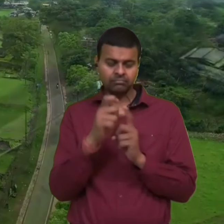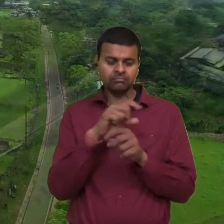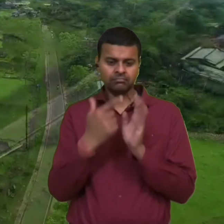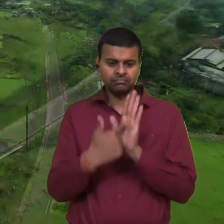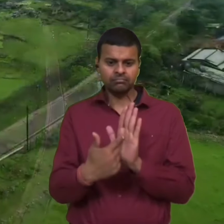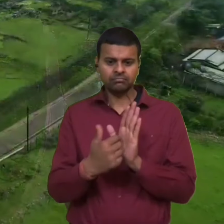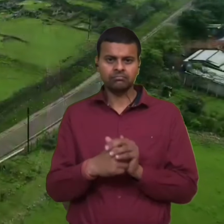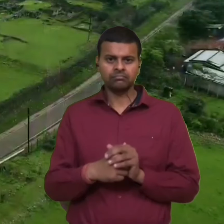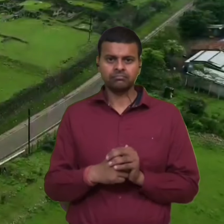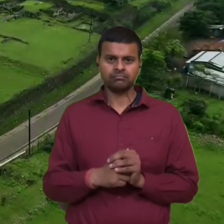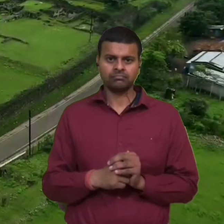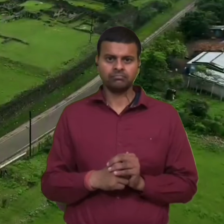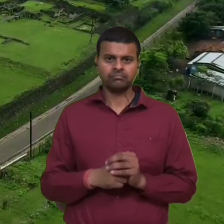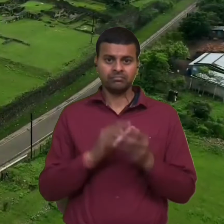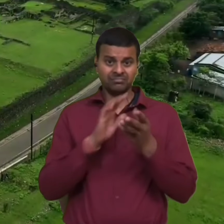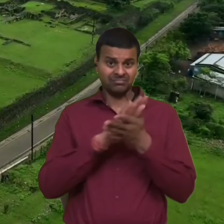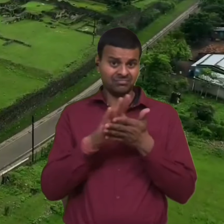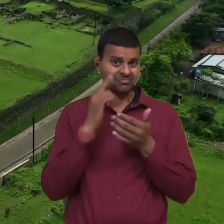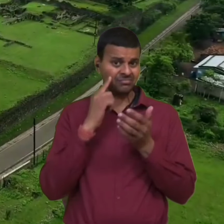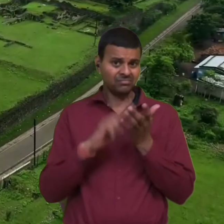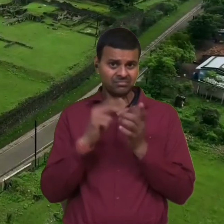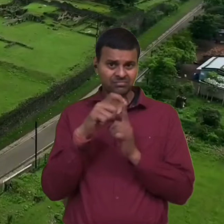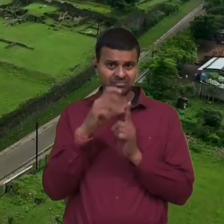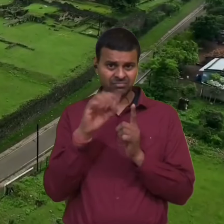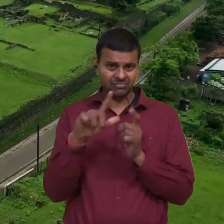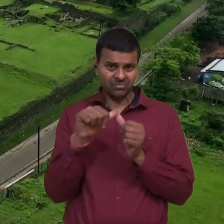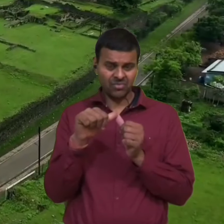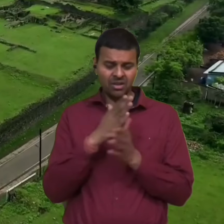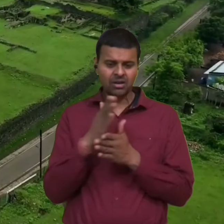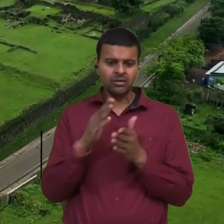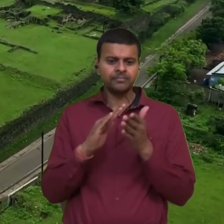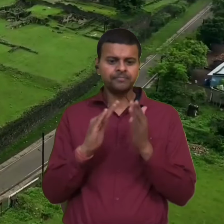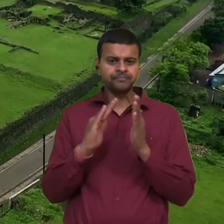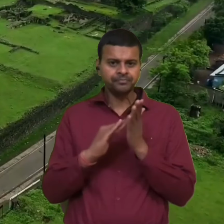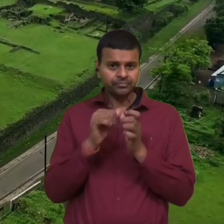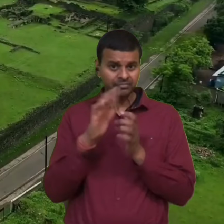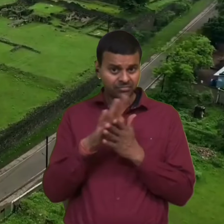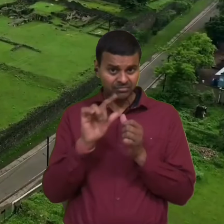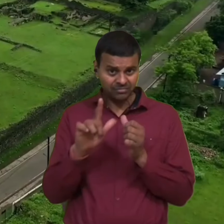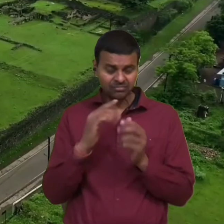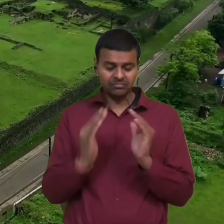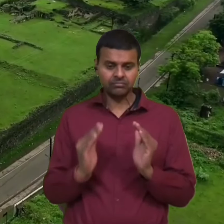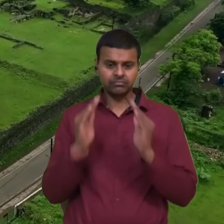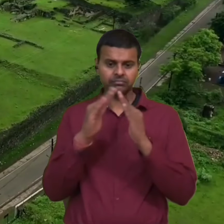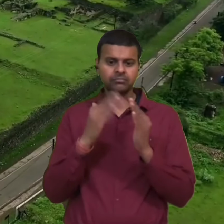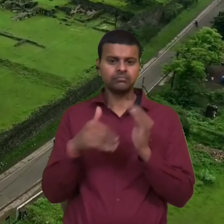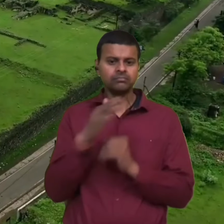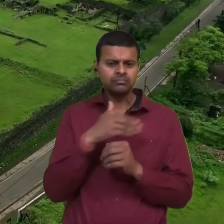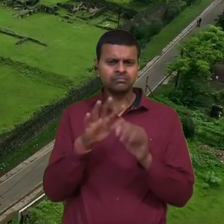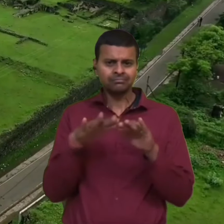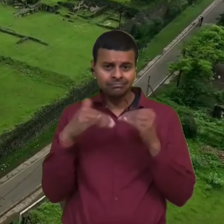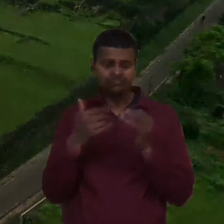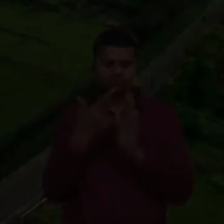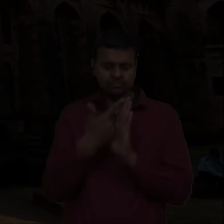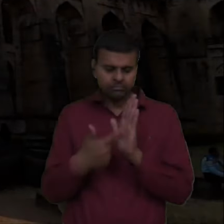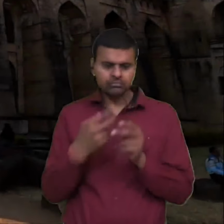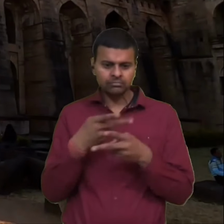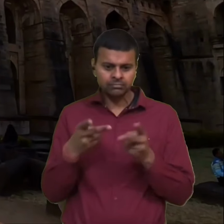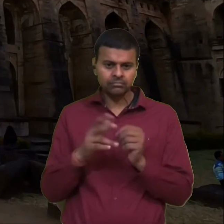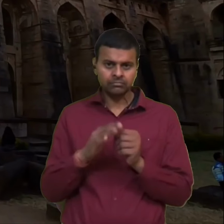water spouts shaped like elephant and tiger heads, a truly unique architectural feature.